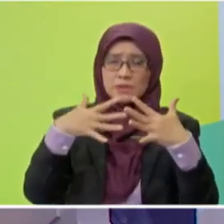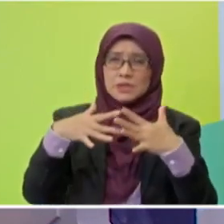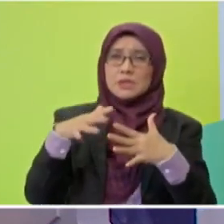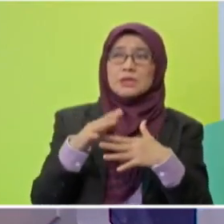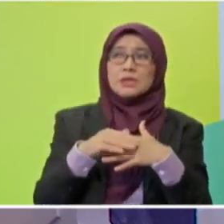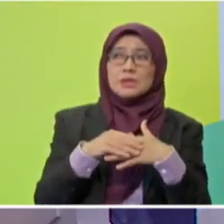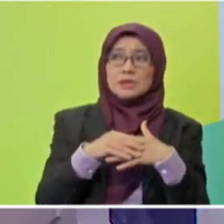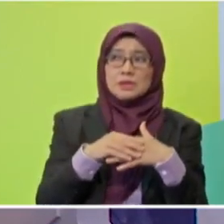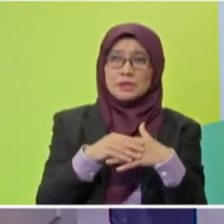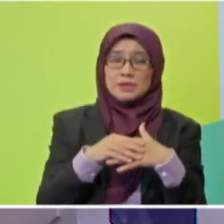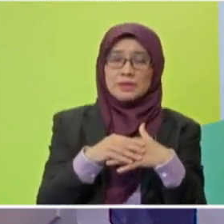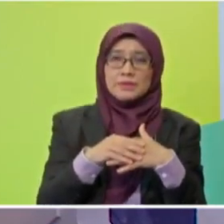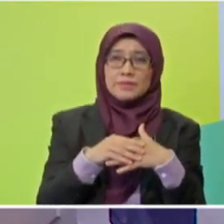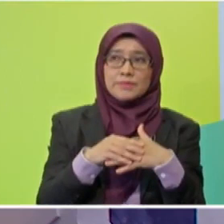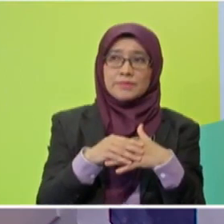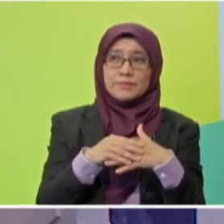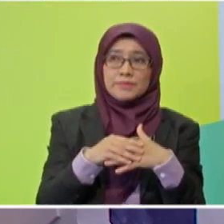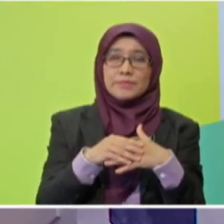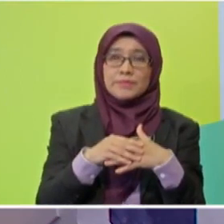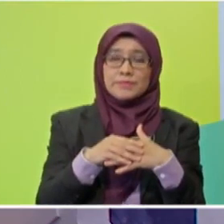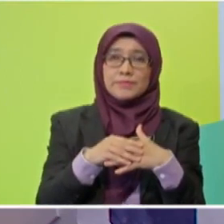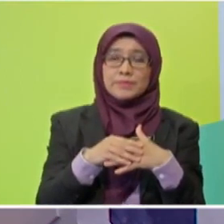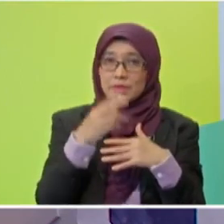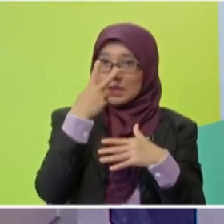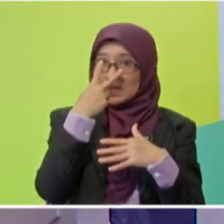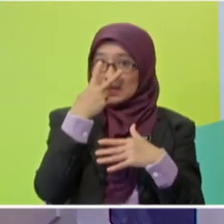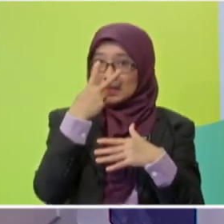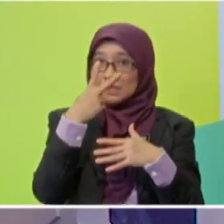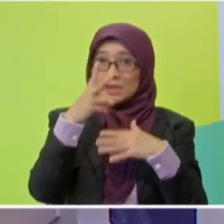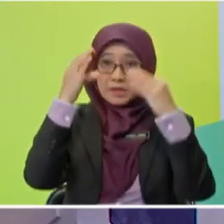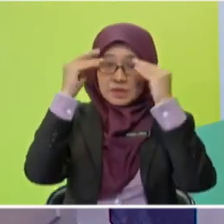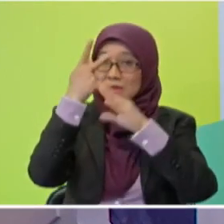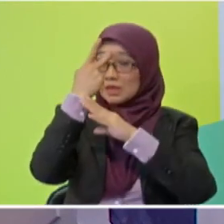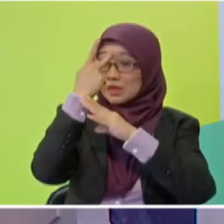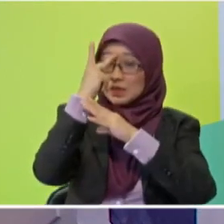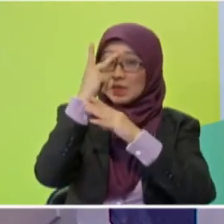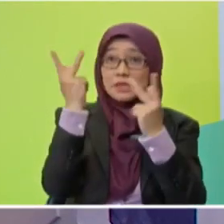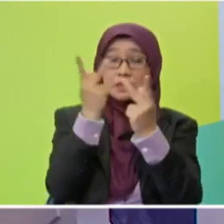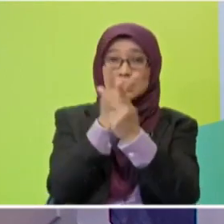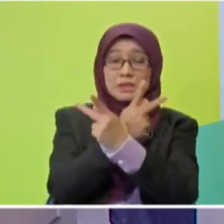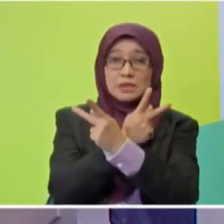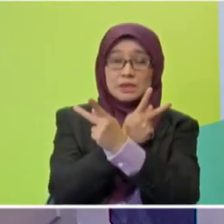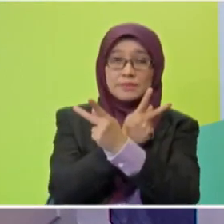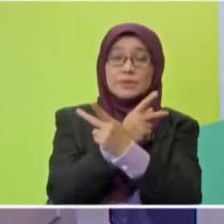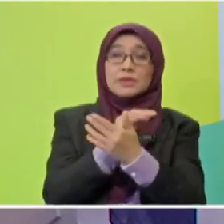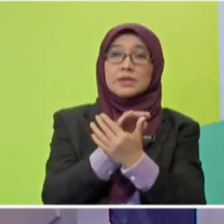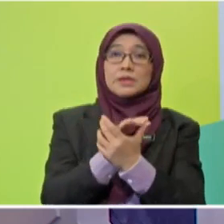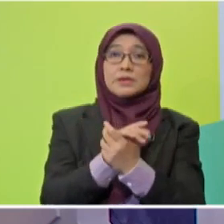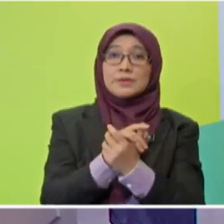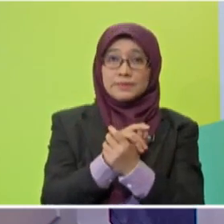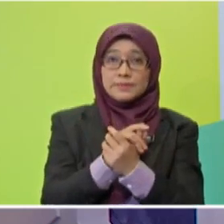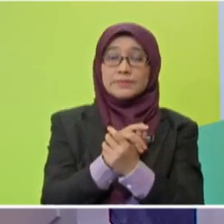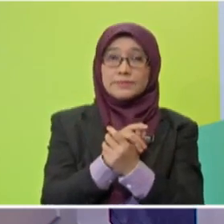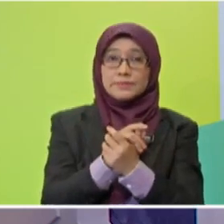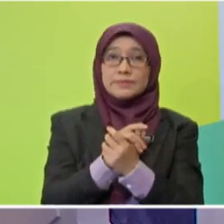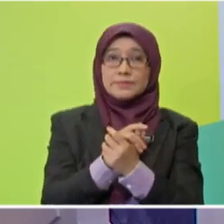me? Yes. Anif? Before, Okay, oops. 0 to safe side. 15, 5, 1, 9,